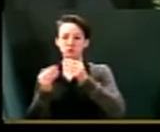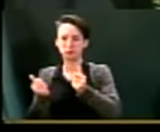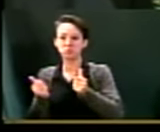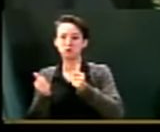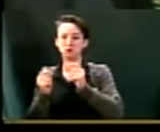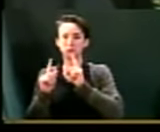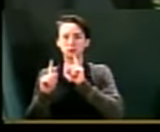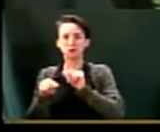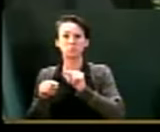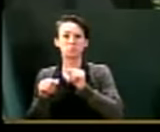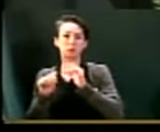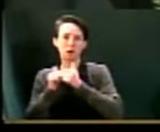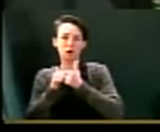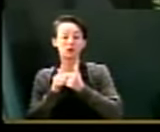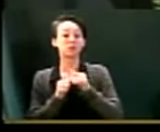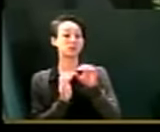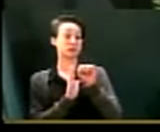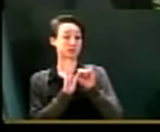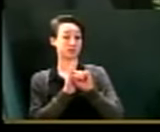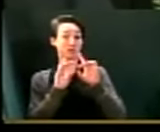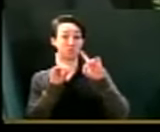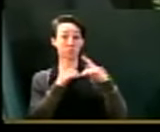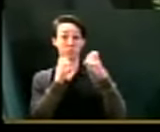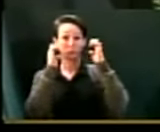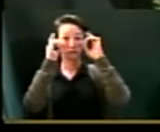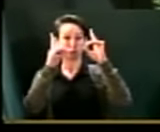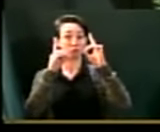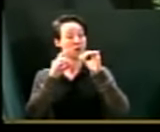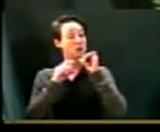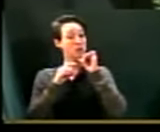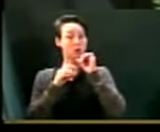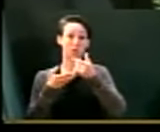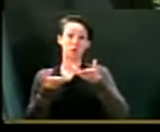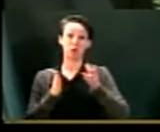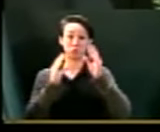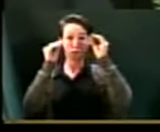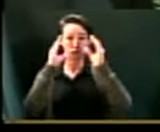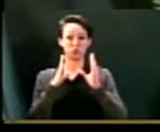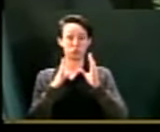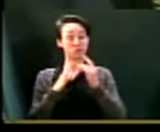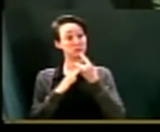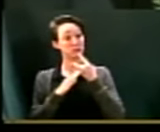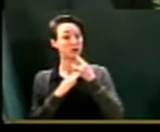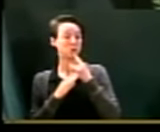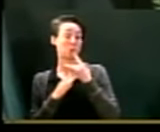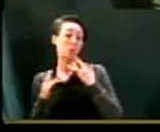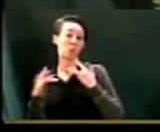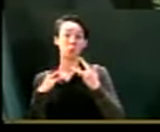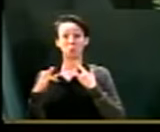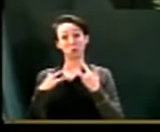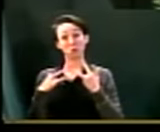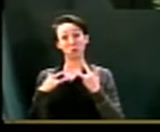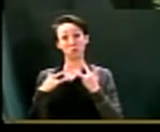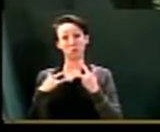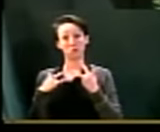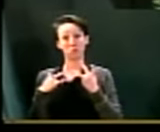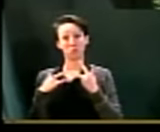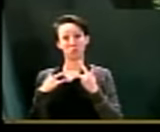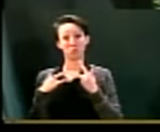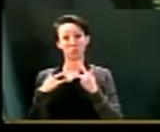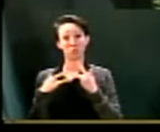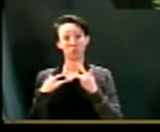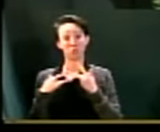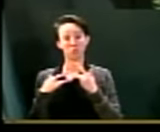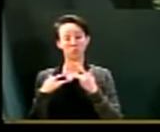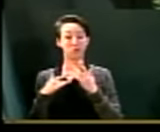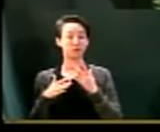State Department of Education has given our teachers none of that. They've said, hey, if you grieve it, you can take the